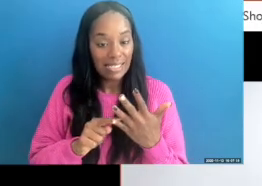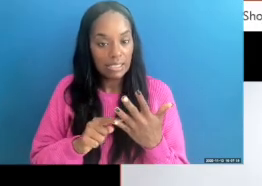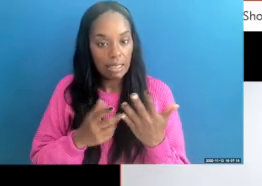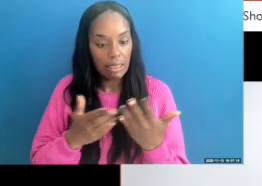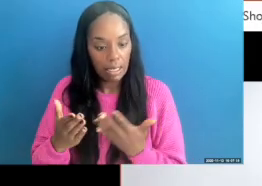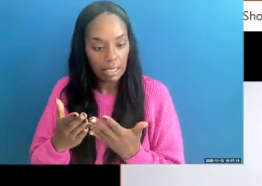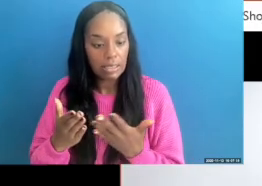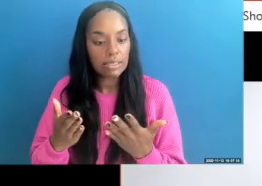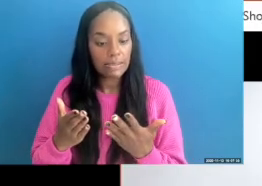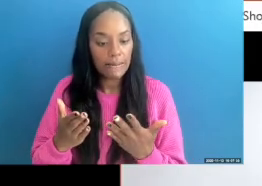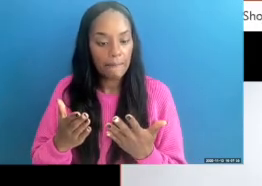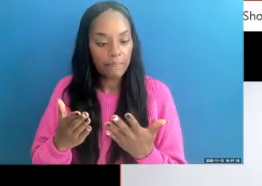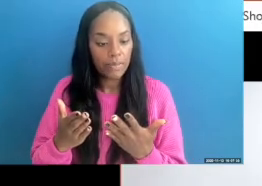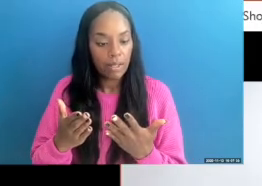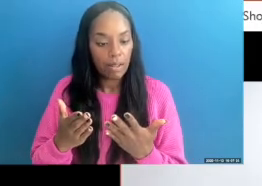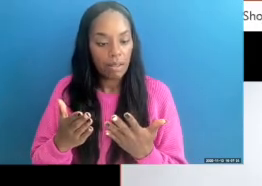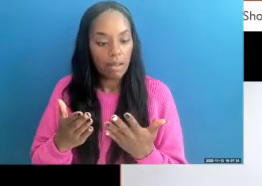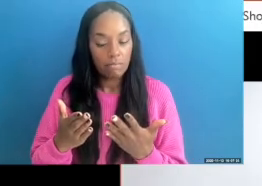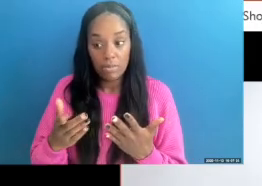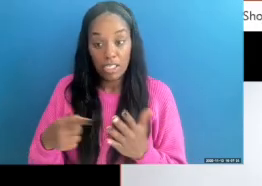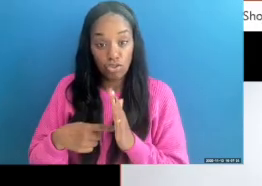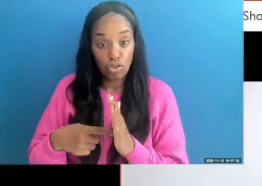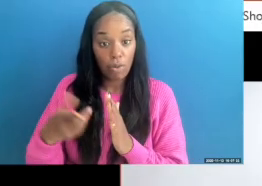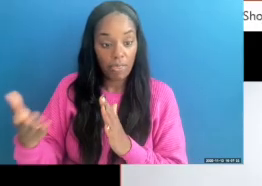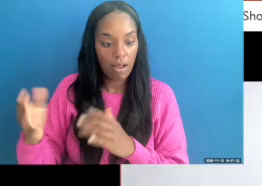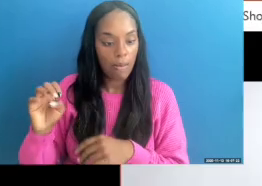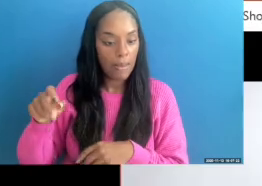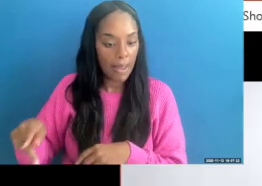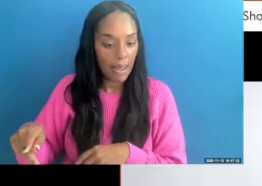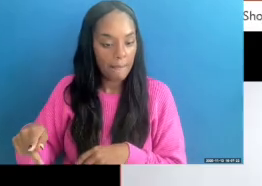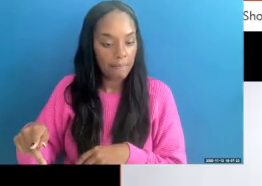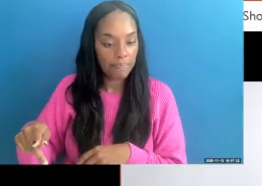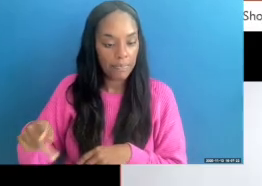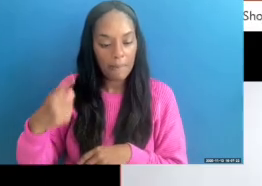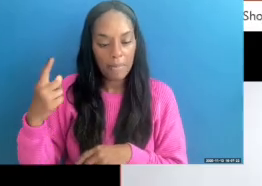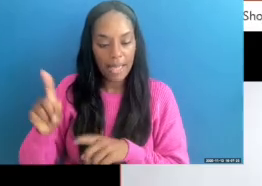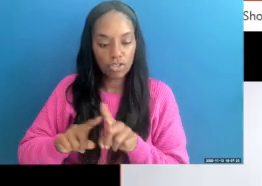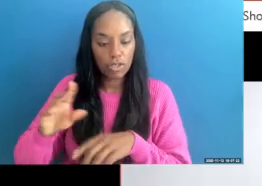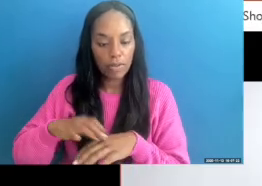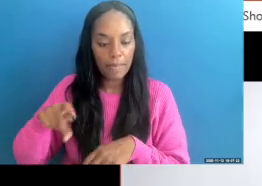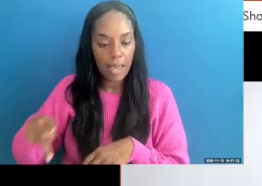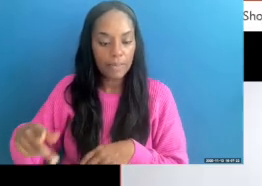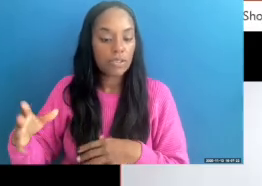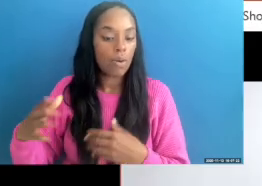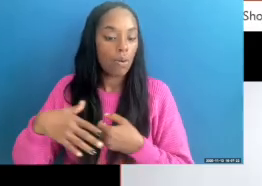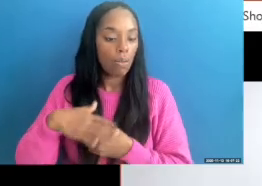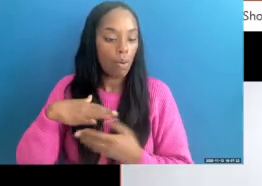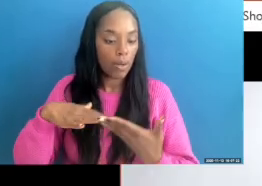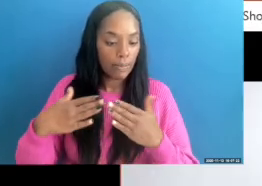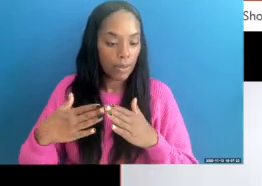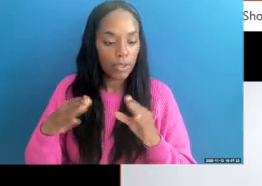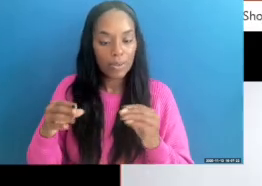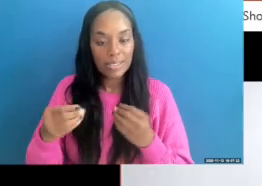the map, local community organization, tribal governments, cities, public